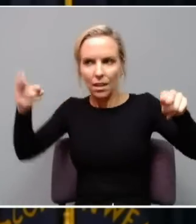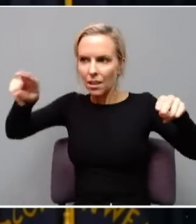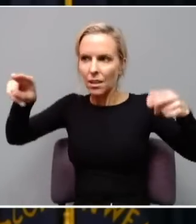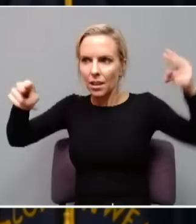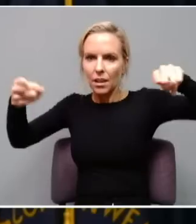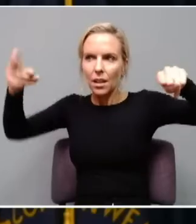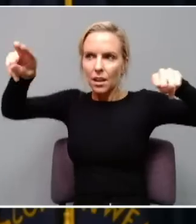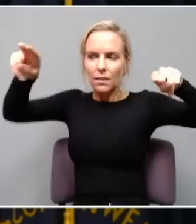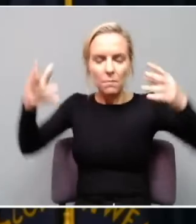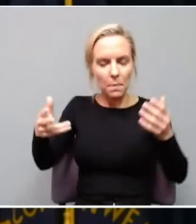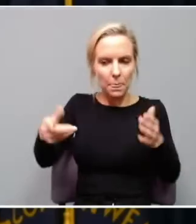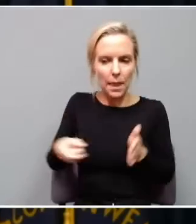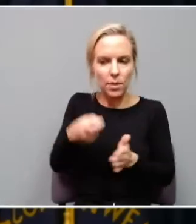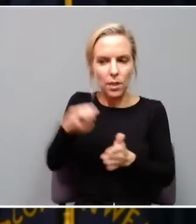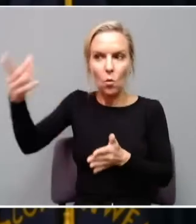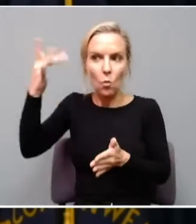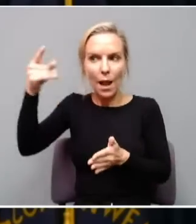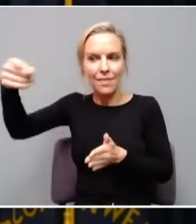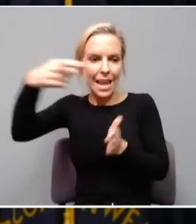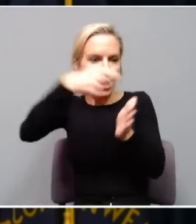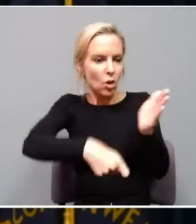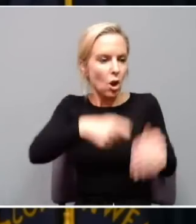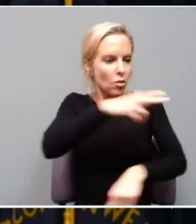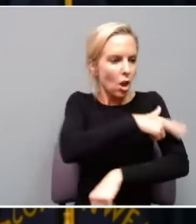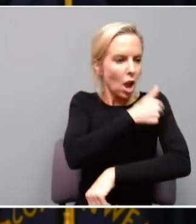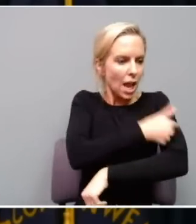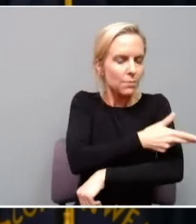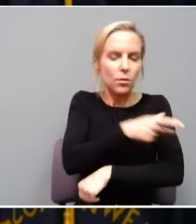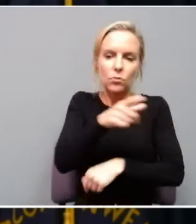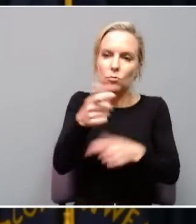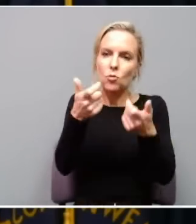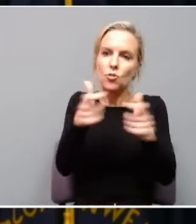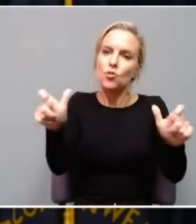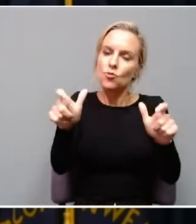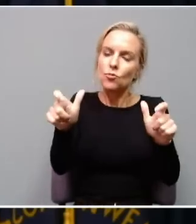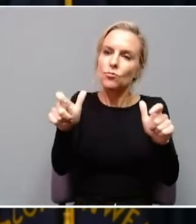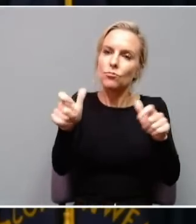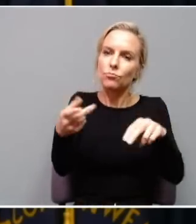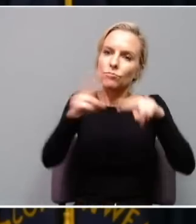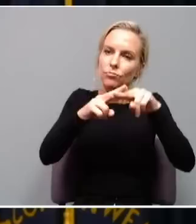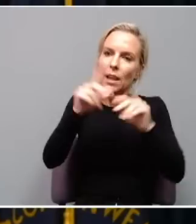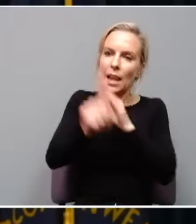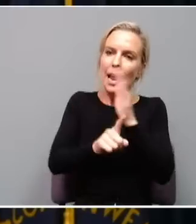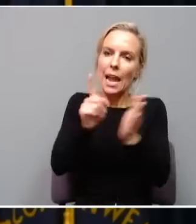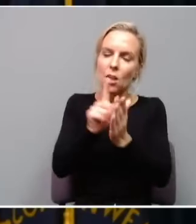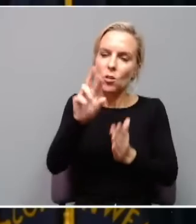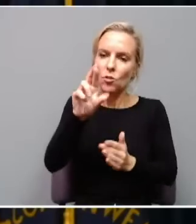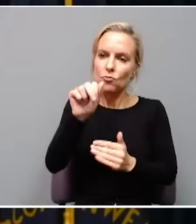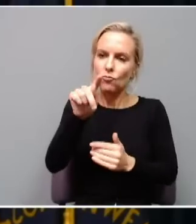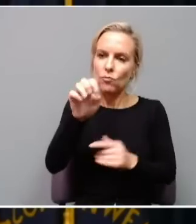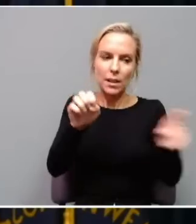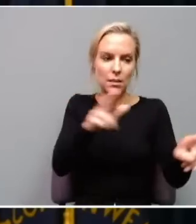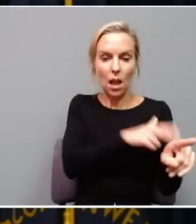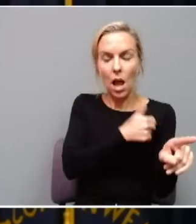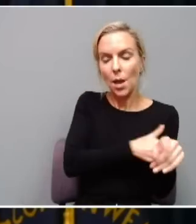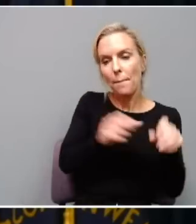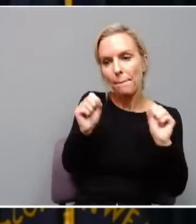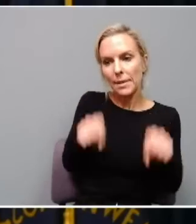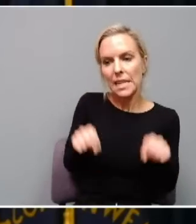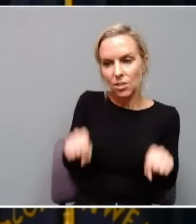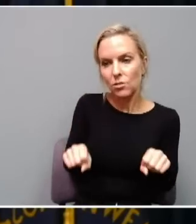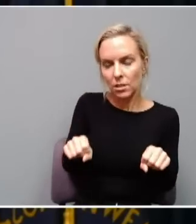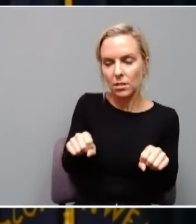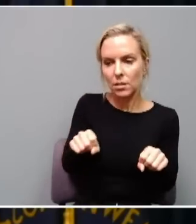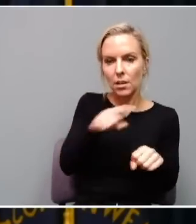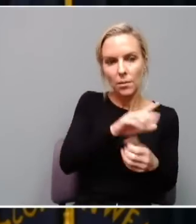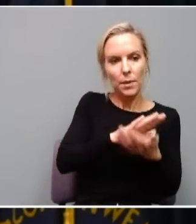They charge the hospital that desperately needs people a larger hourly rate. And the hospital potentially comes off in a worse place.